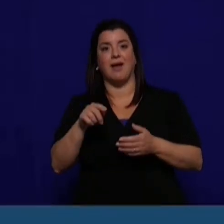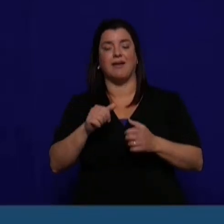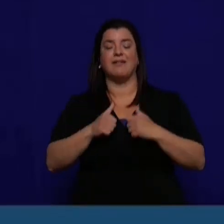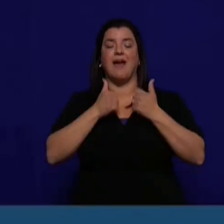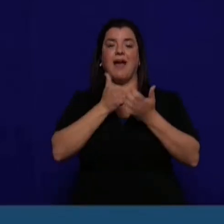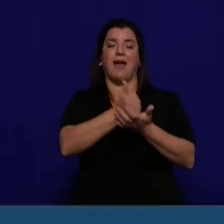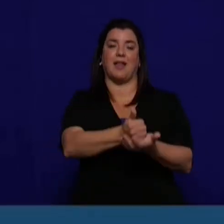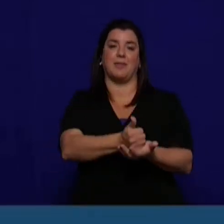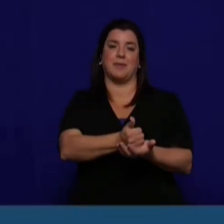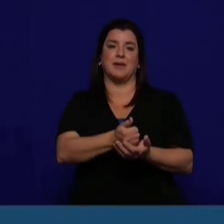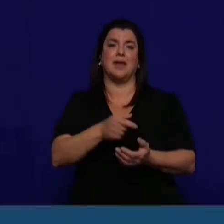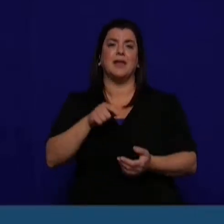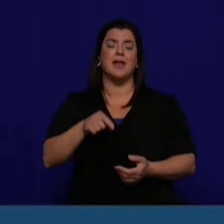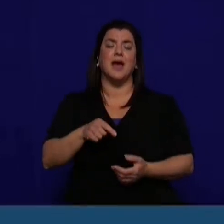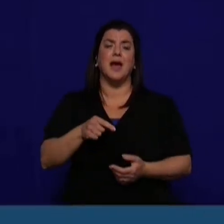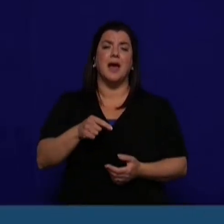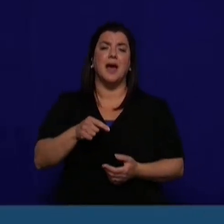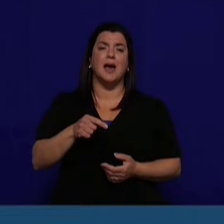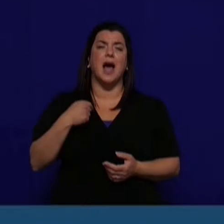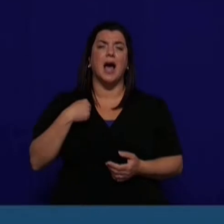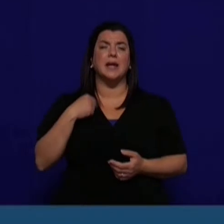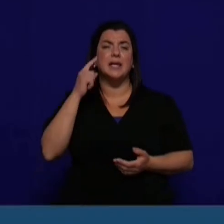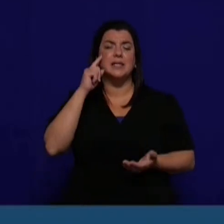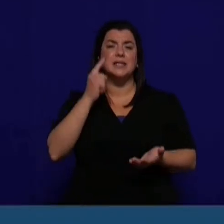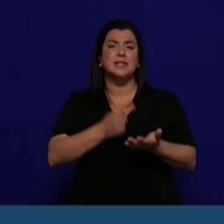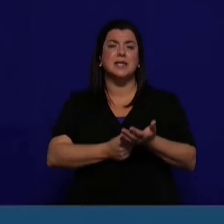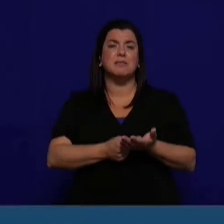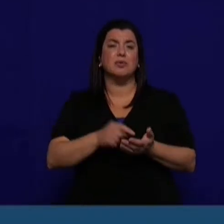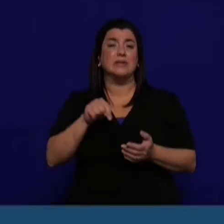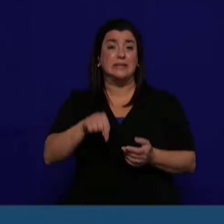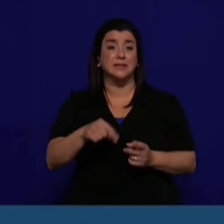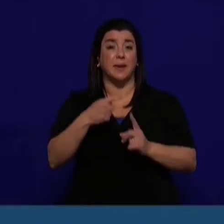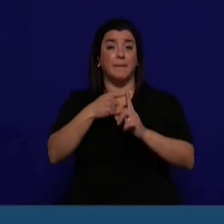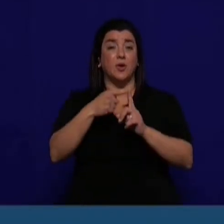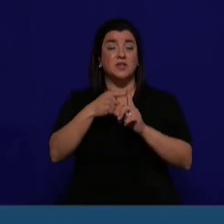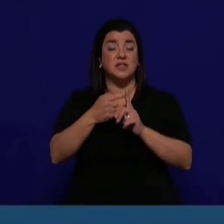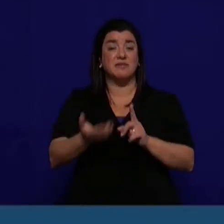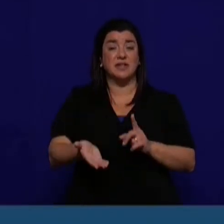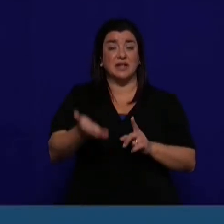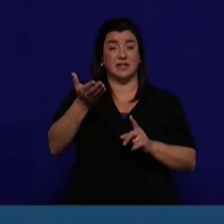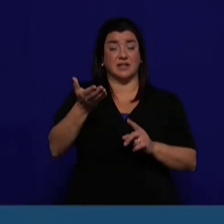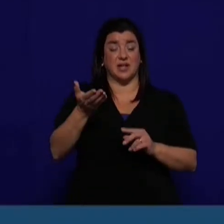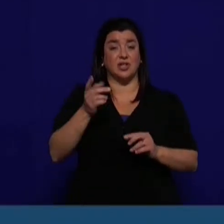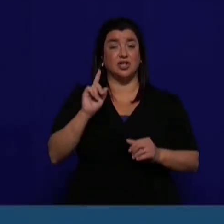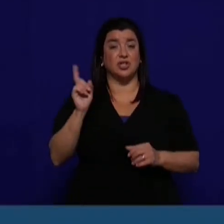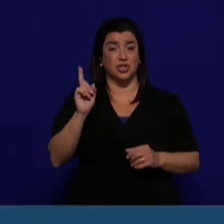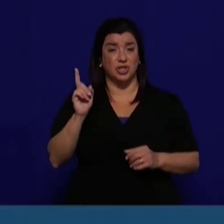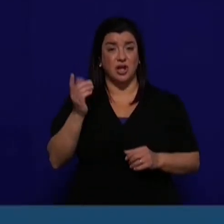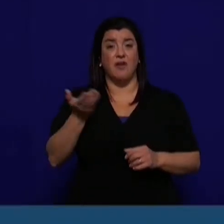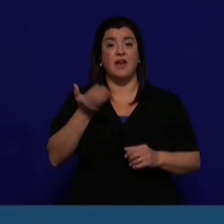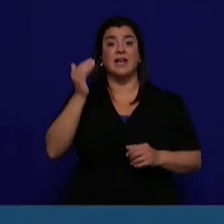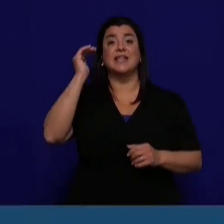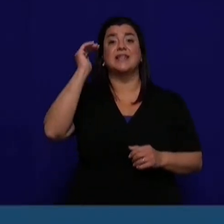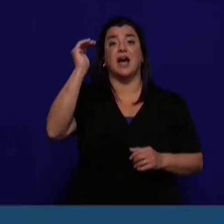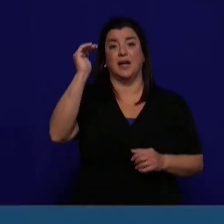li huma fl-istess household fejn hemmhekk daħħalna l-miżura li hemm limitazzjoni ta' kemm jistgħu jiltaqgħu nies ma' xulxin, f'dan l-aħħar